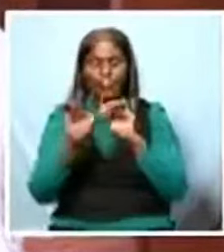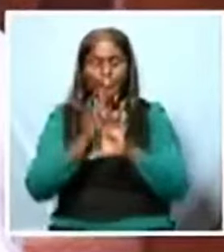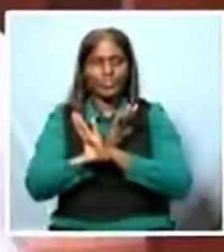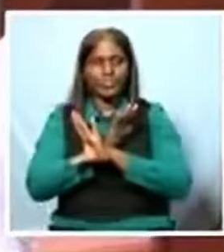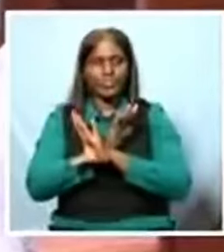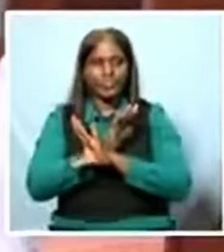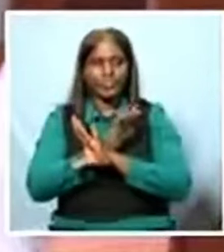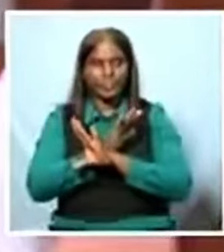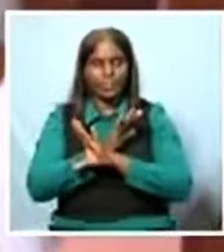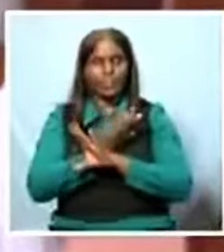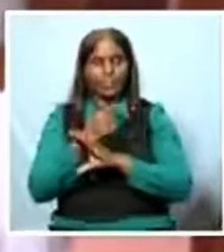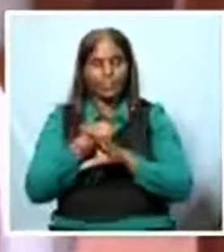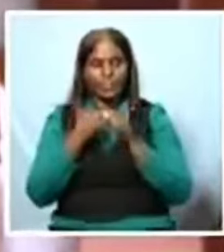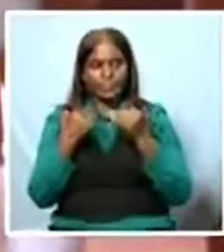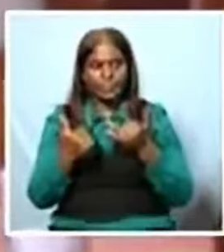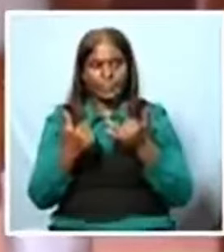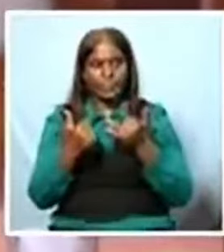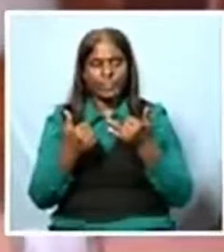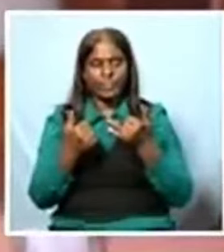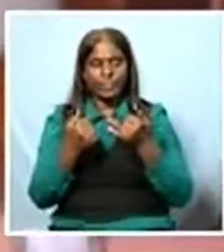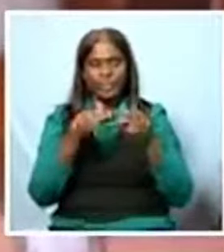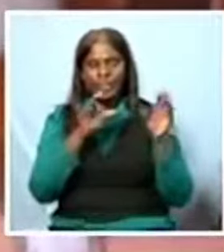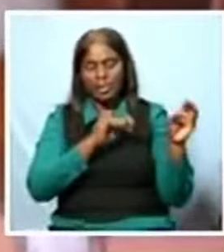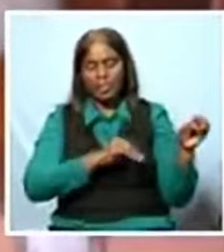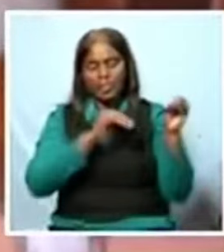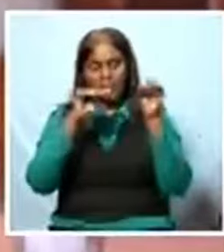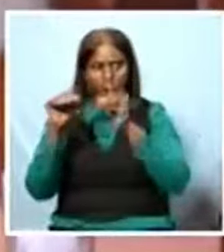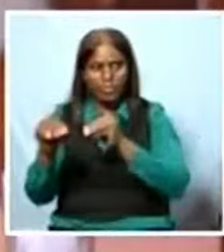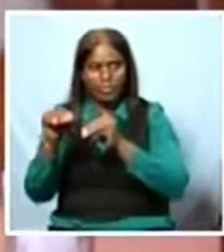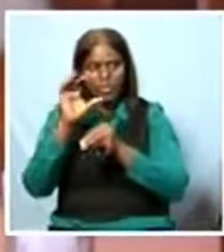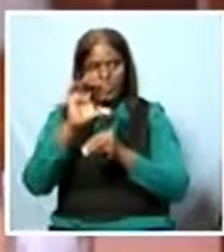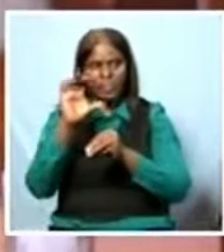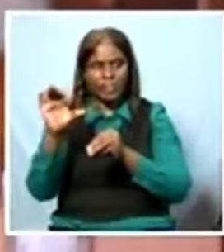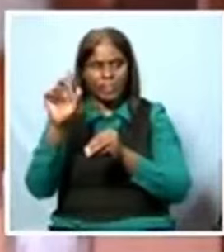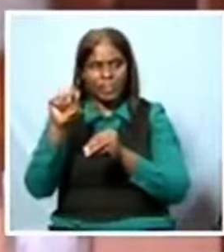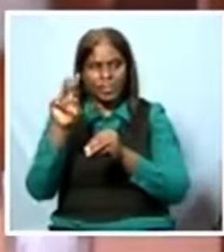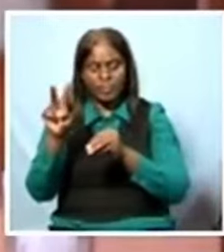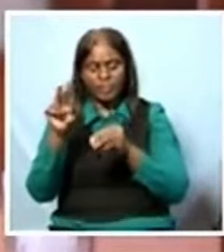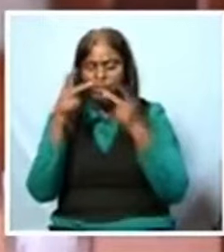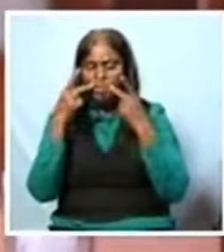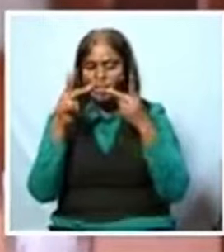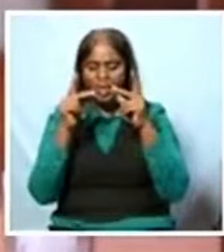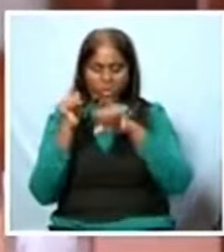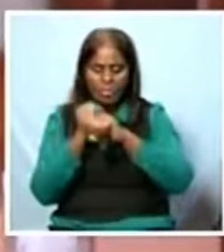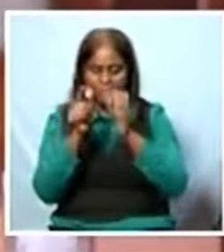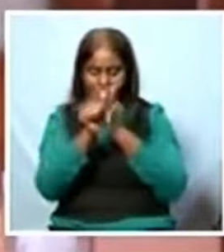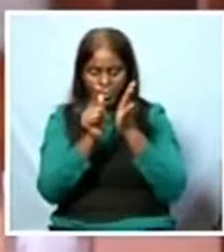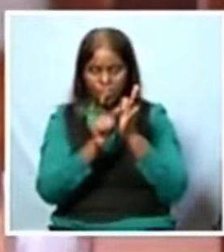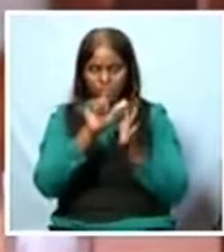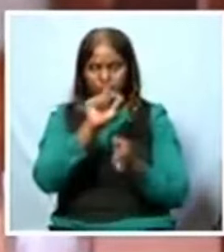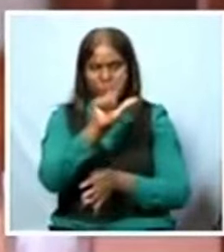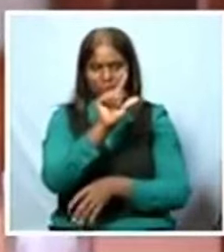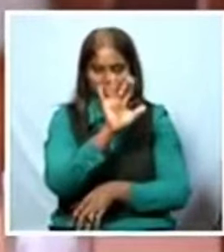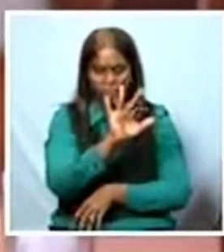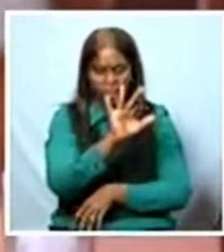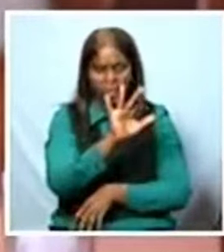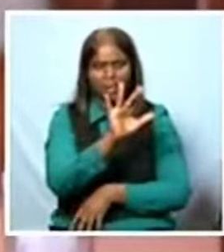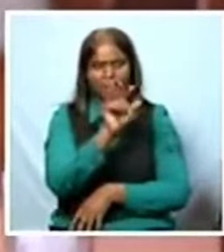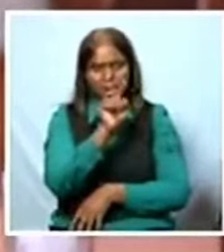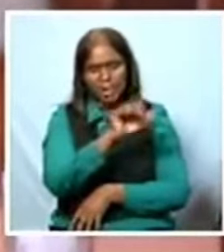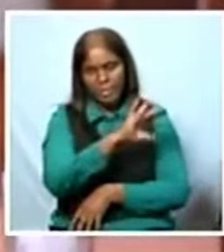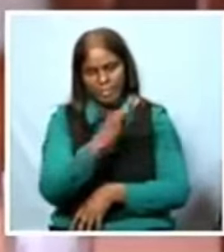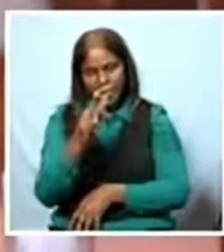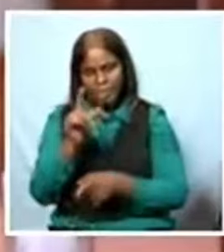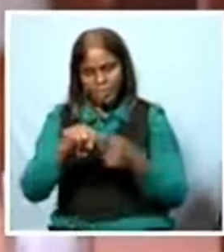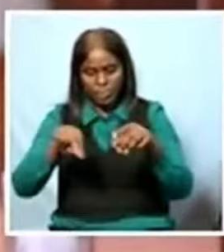Zambia, I hereby refer the Closed-Circuit Television Public Protection Bill 2025 back to the